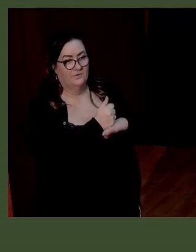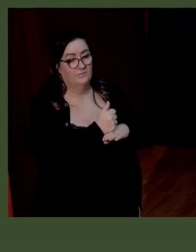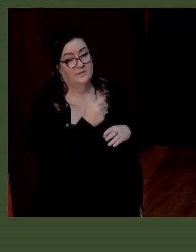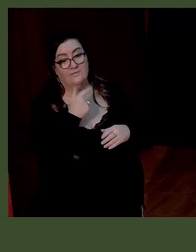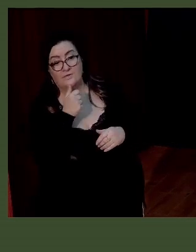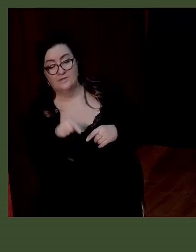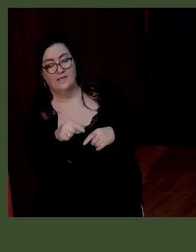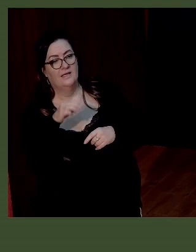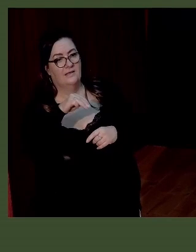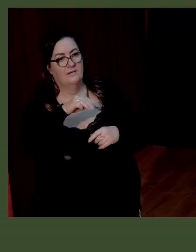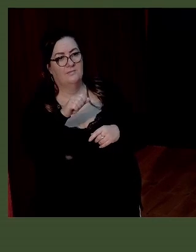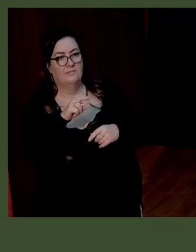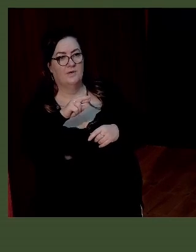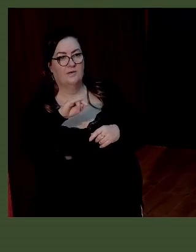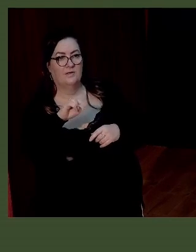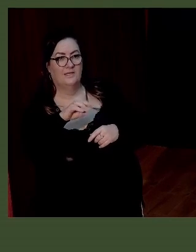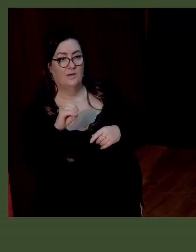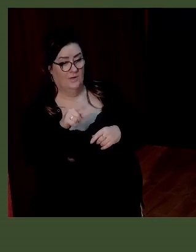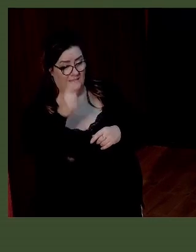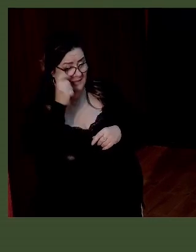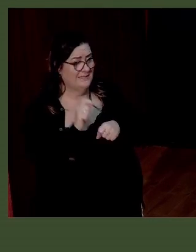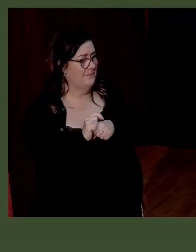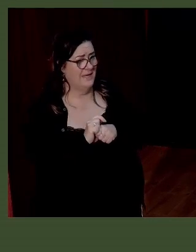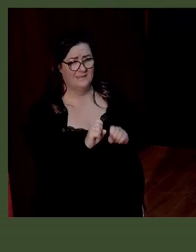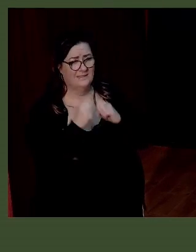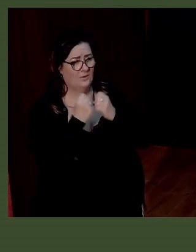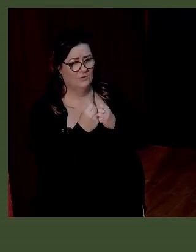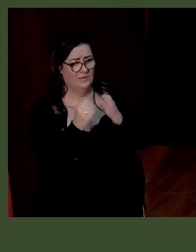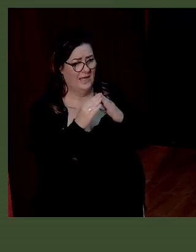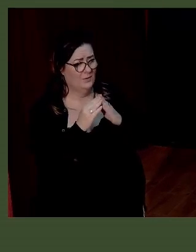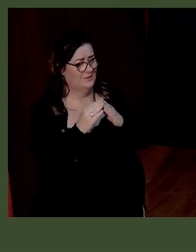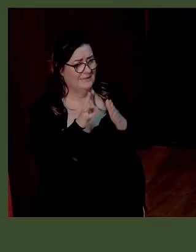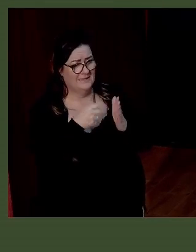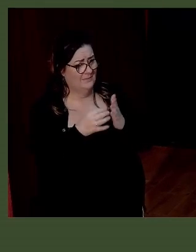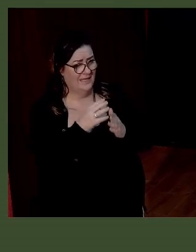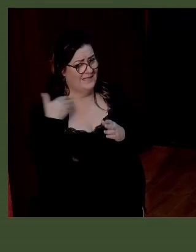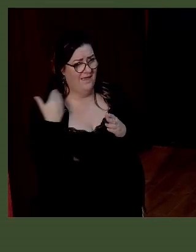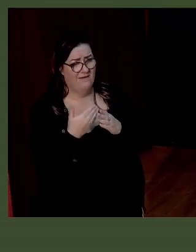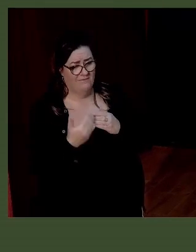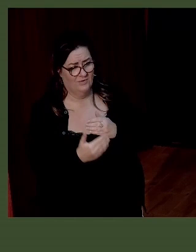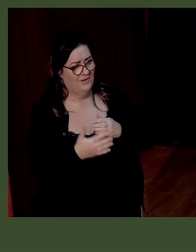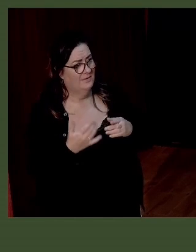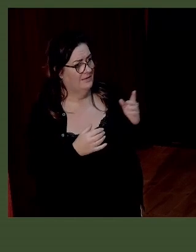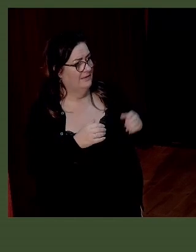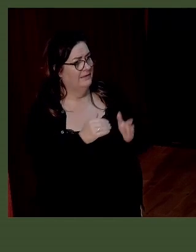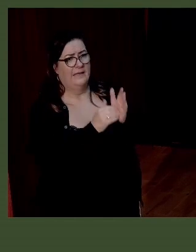And Merino is, I think, probably the best social housing scheme that this country has ever produced.